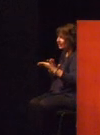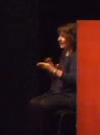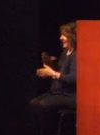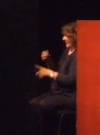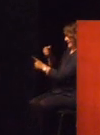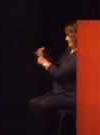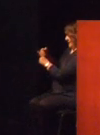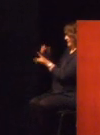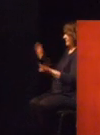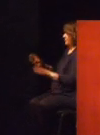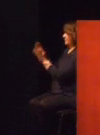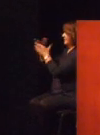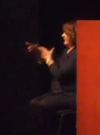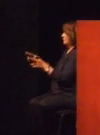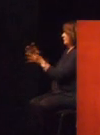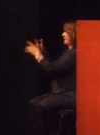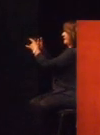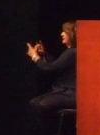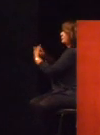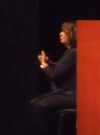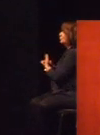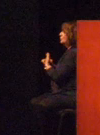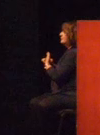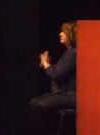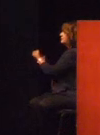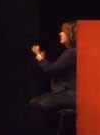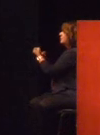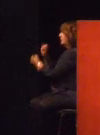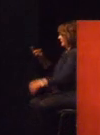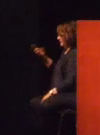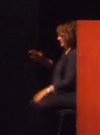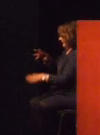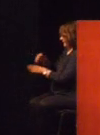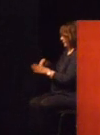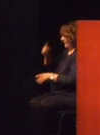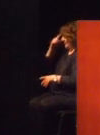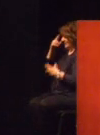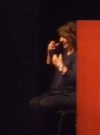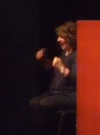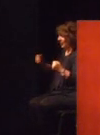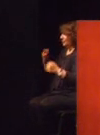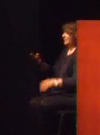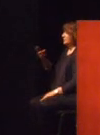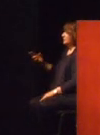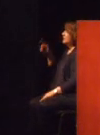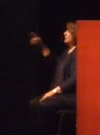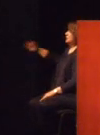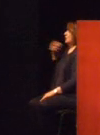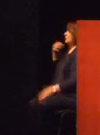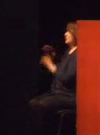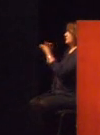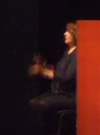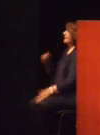their performance in the classroom get connected with support resources, including mental health resources. She coaches students